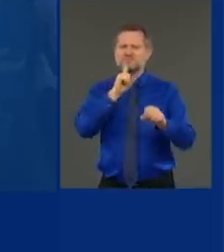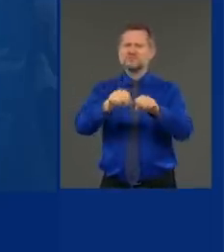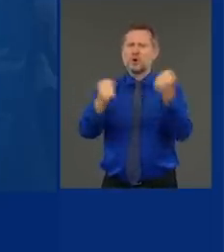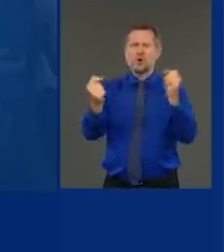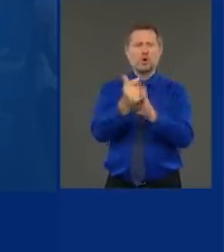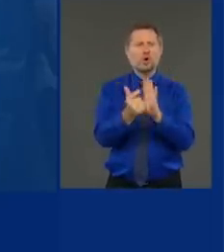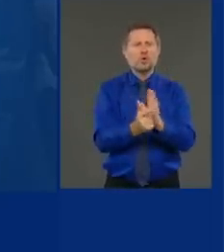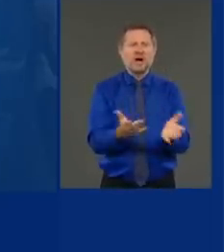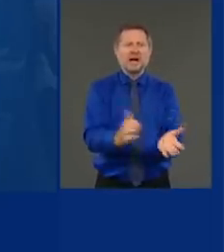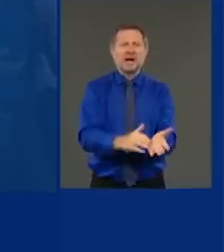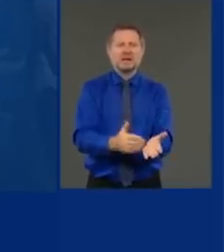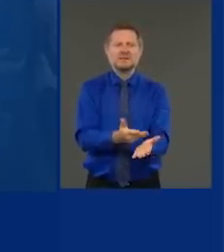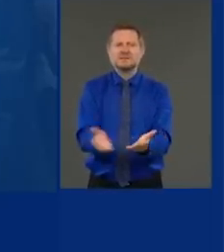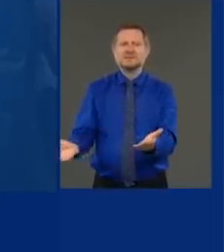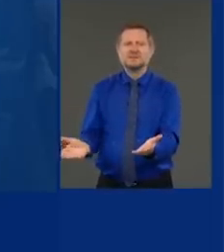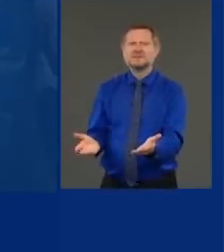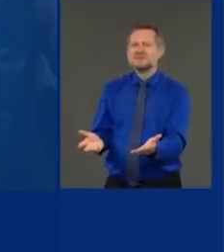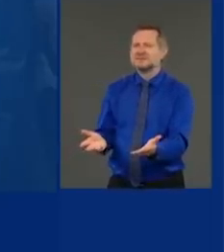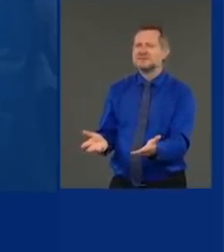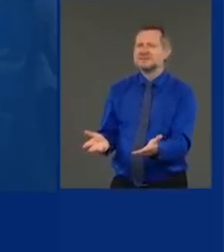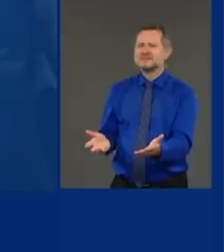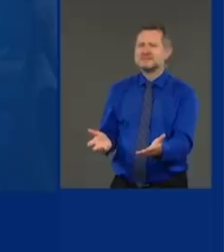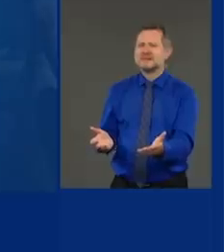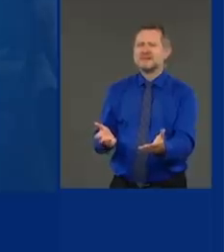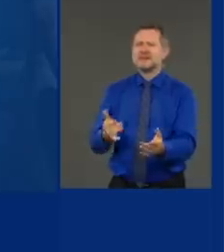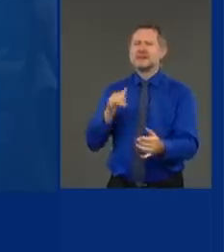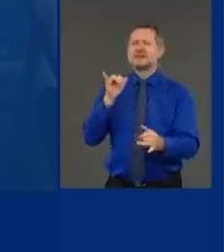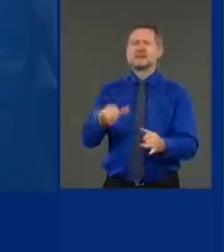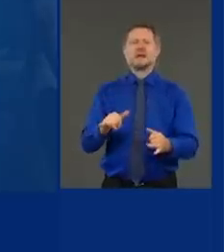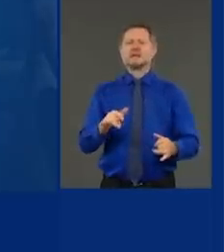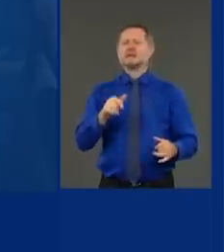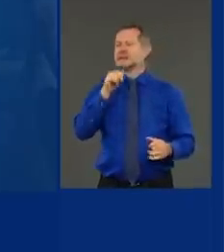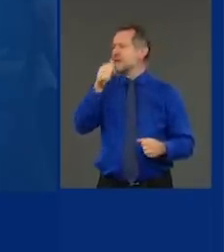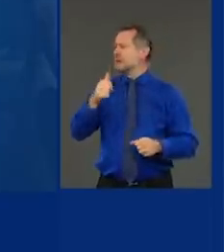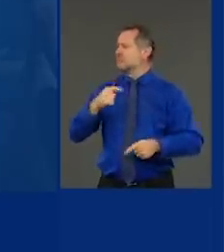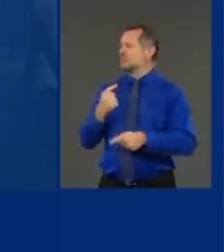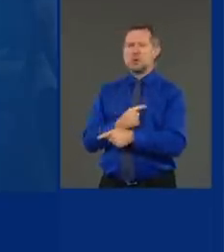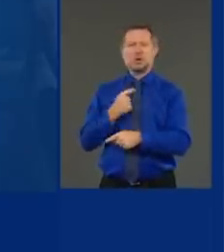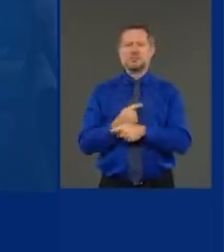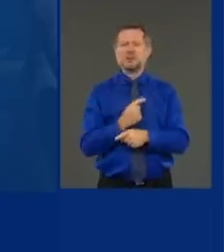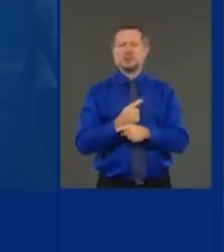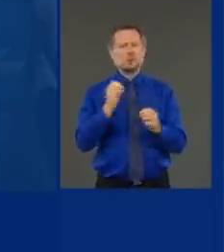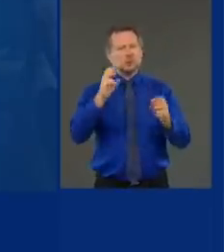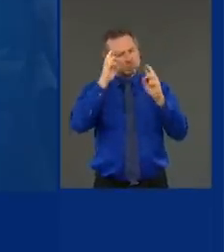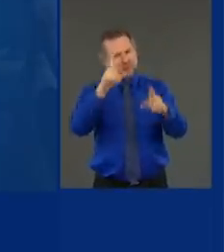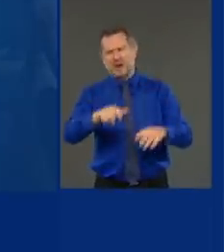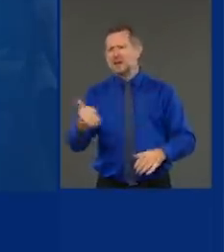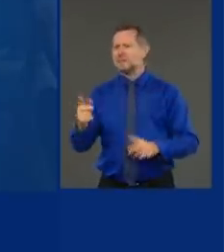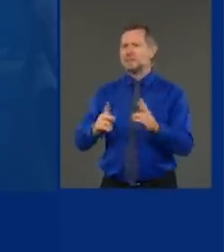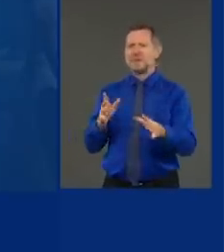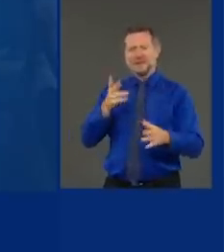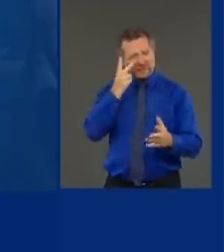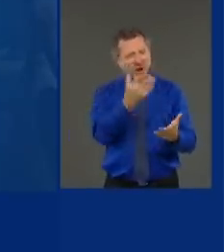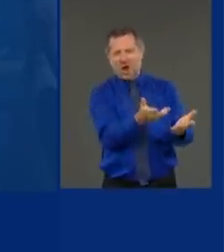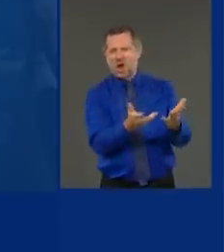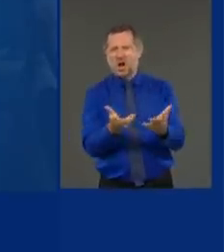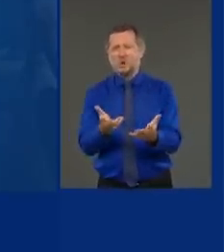It not only violates public health, it violates common decency. Look at all the people you endangered.